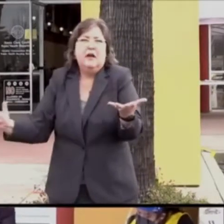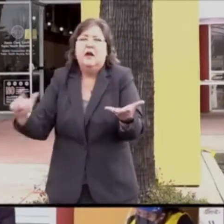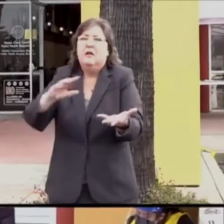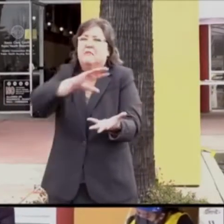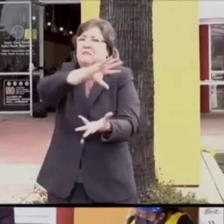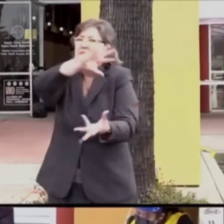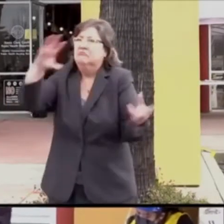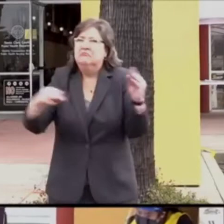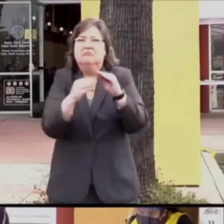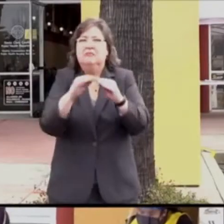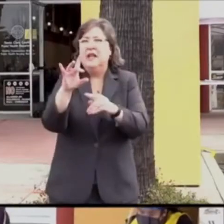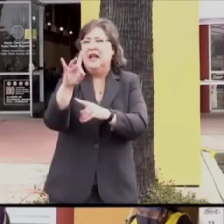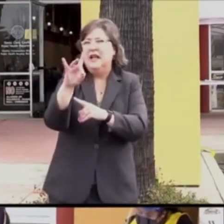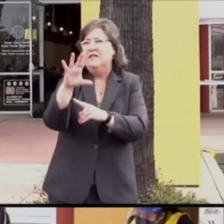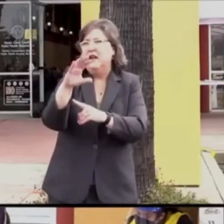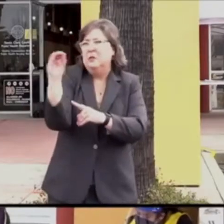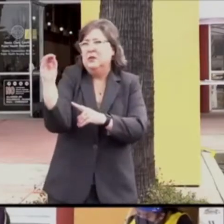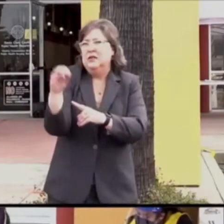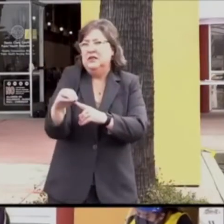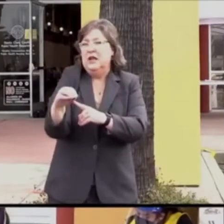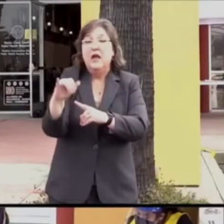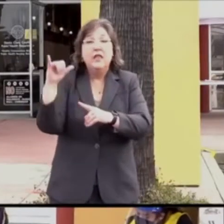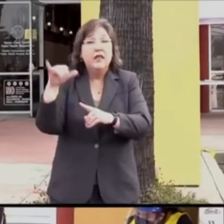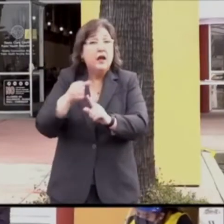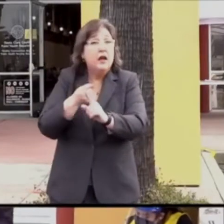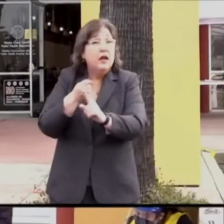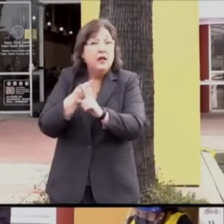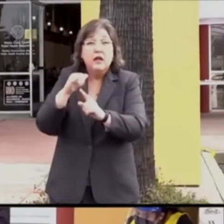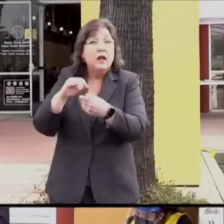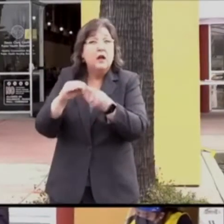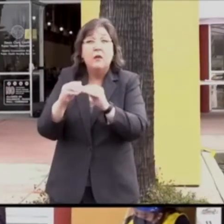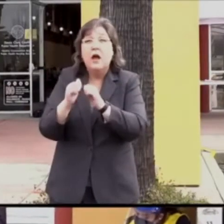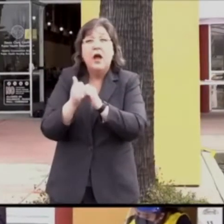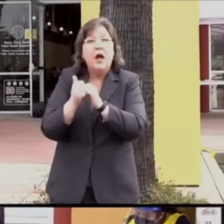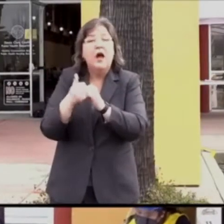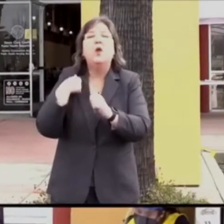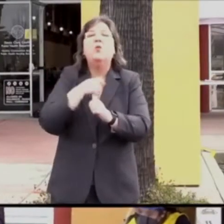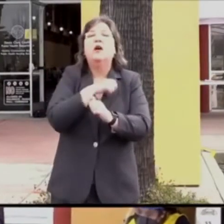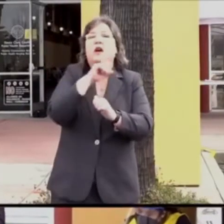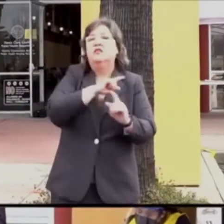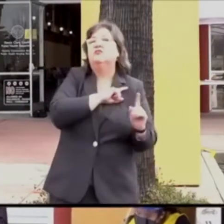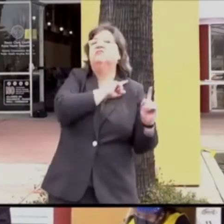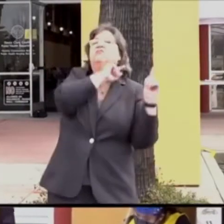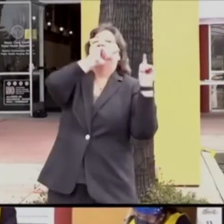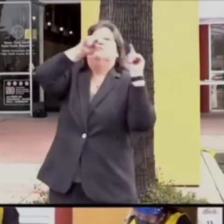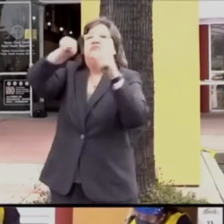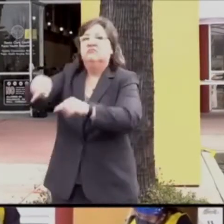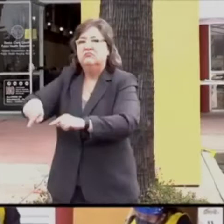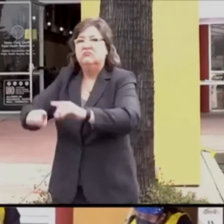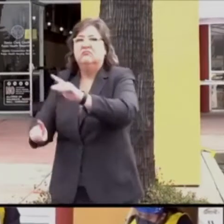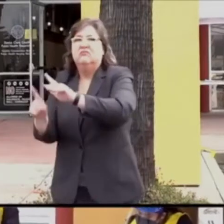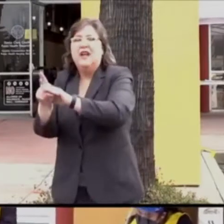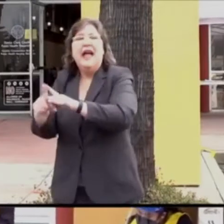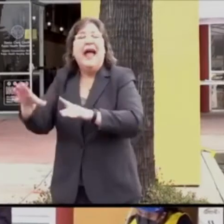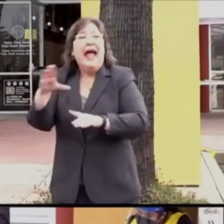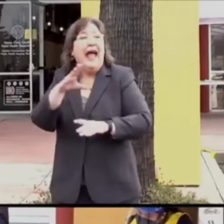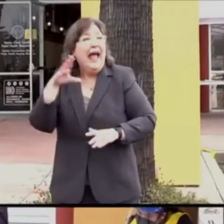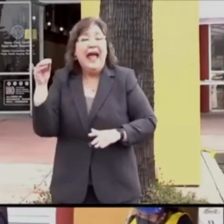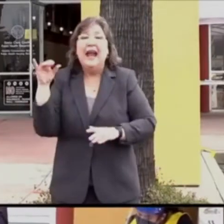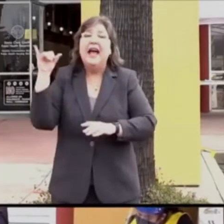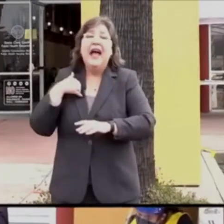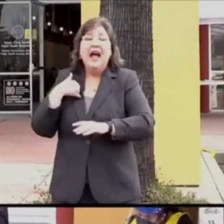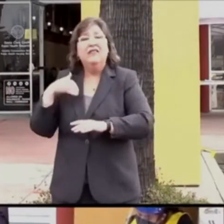got to be deep into our neighborhoods to make sure that happens. And traditional efforts aren't going to work everywhere. This is not a cookie